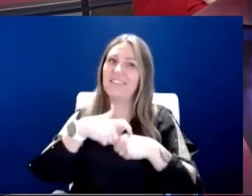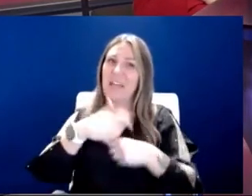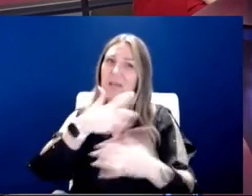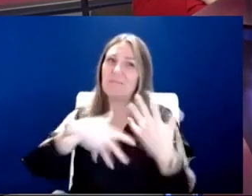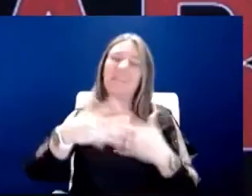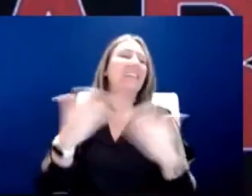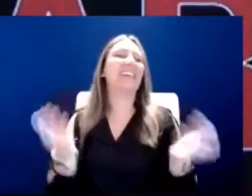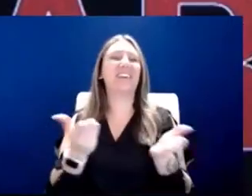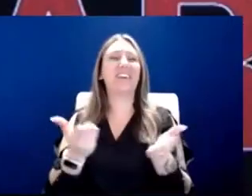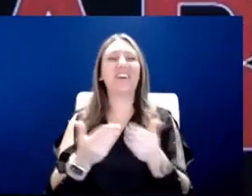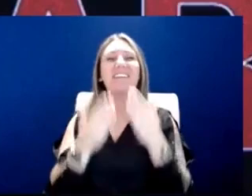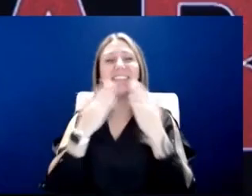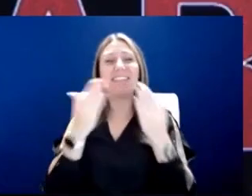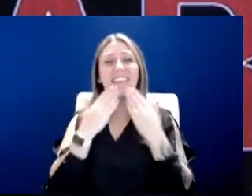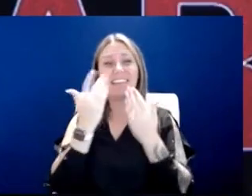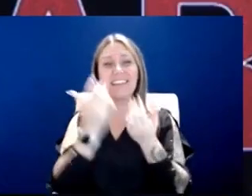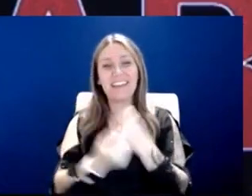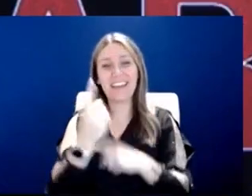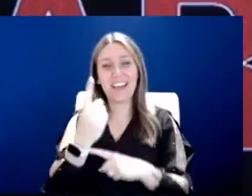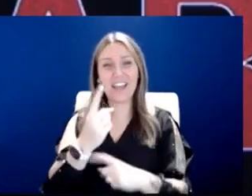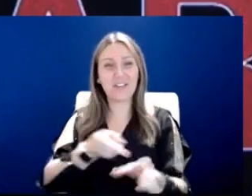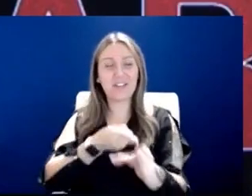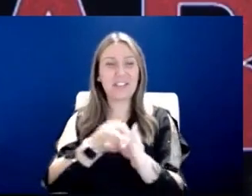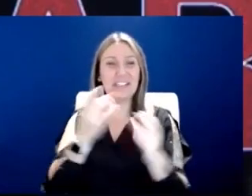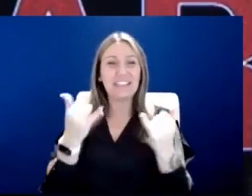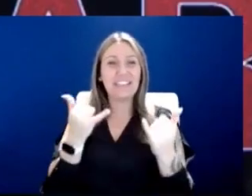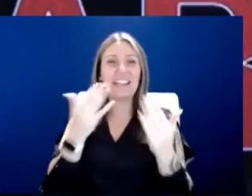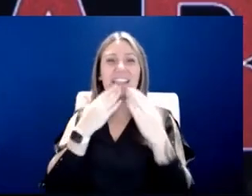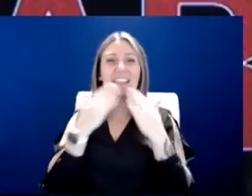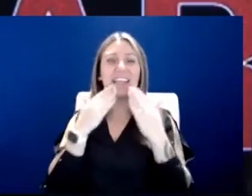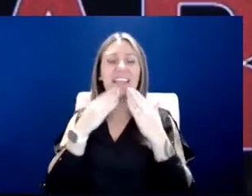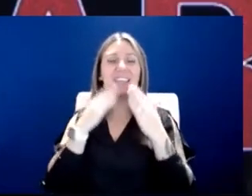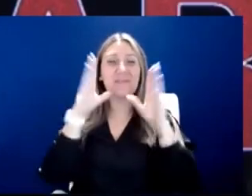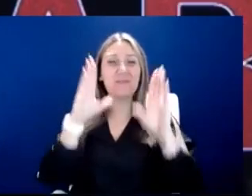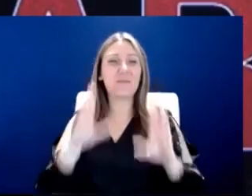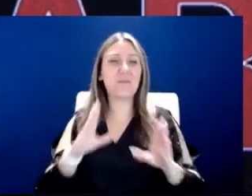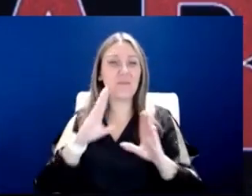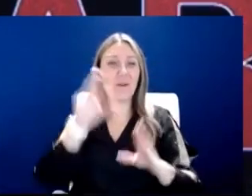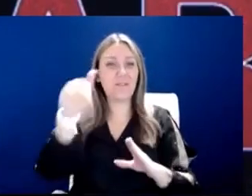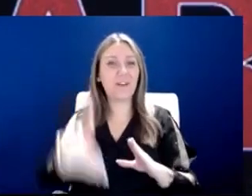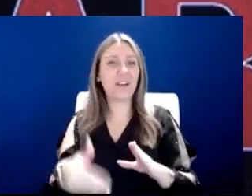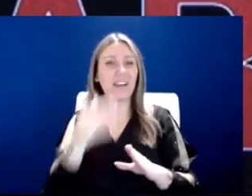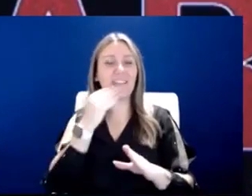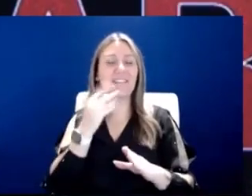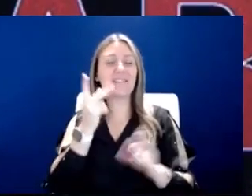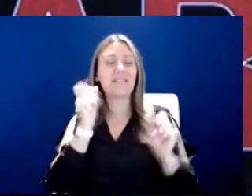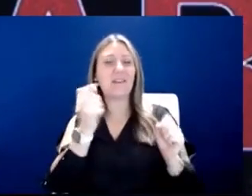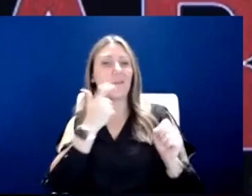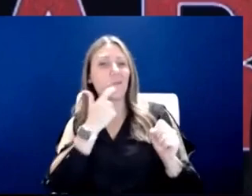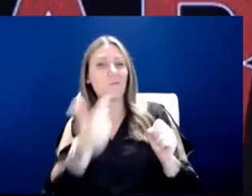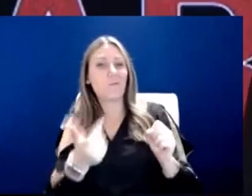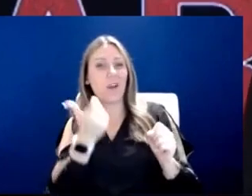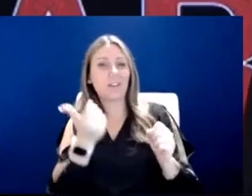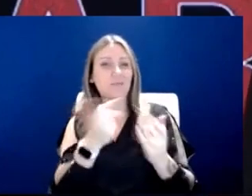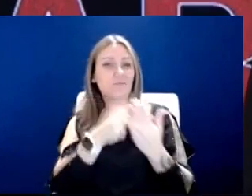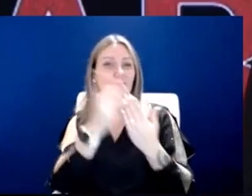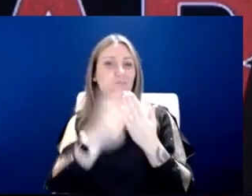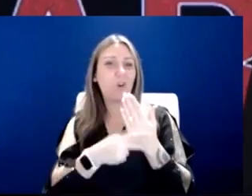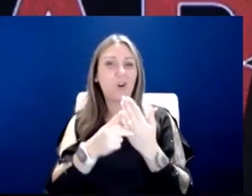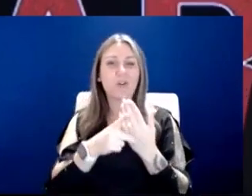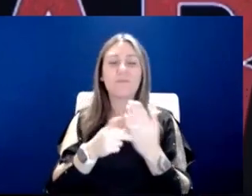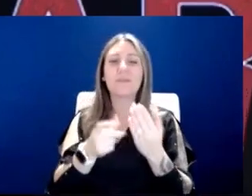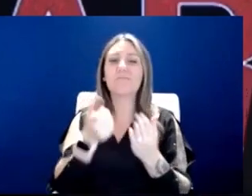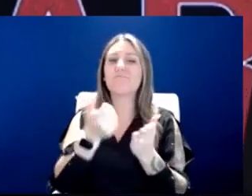everyone for being with us today. Thanks to our great guests. And don't forget, you can catch our shows anytime by logging onto Facebook and on our YouTube channel. Coming up